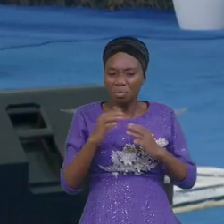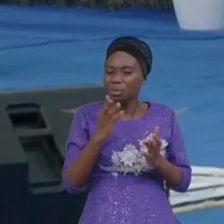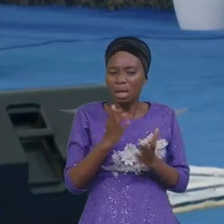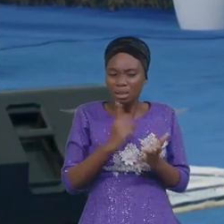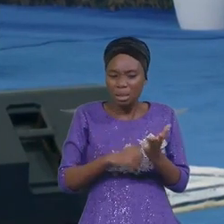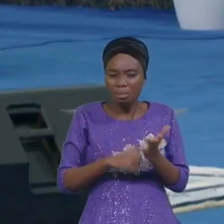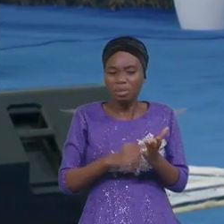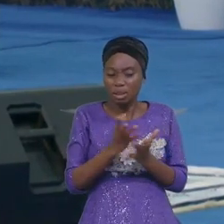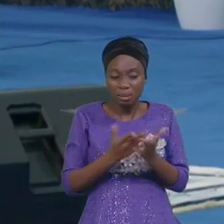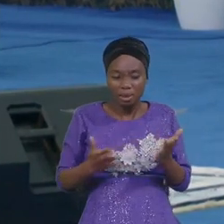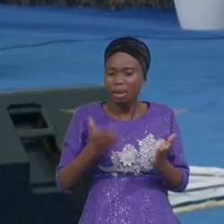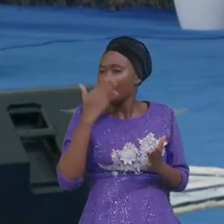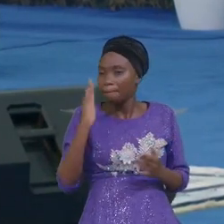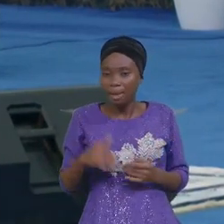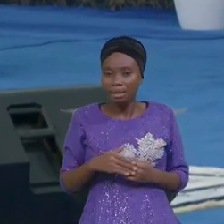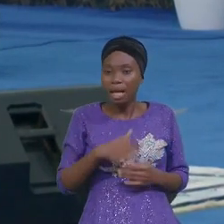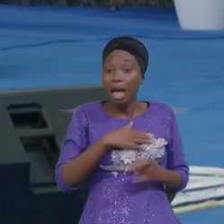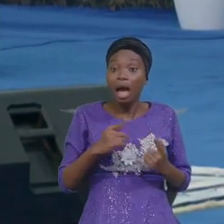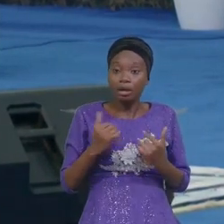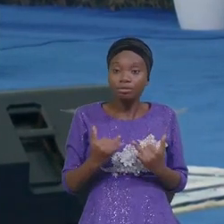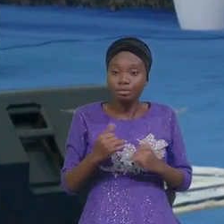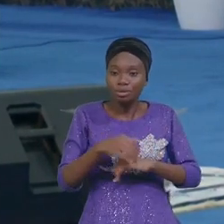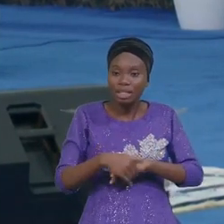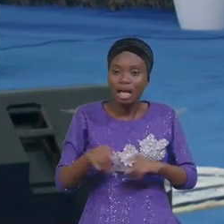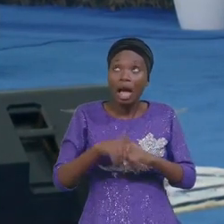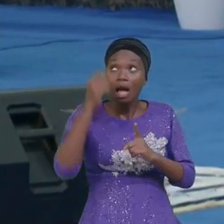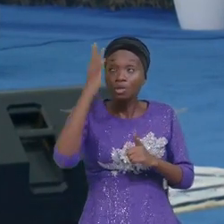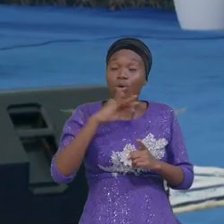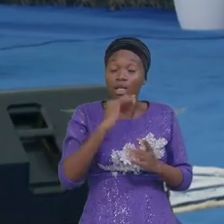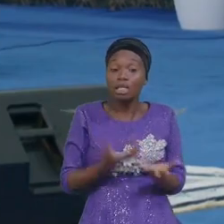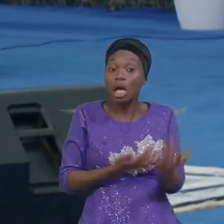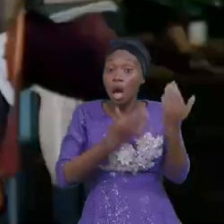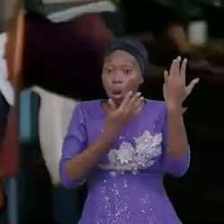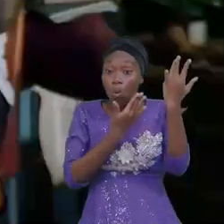been waiting for you. And tonight, as God is waiting for you, you're